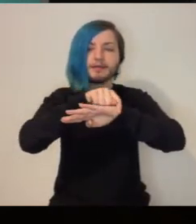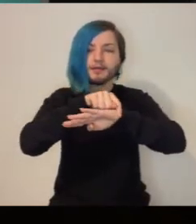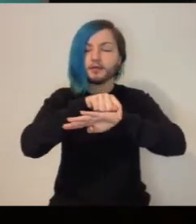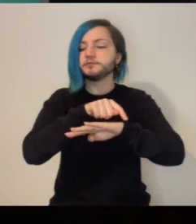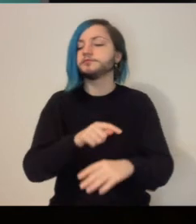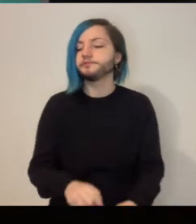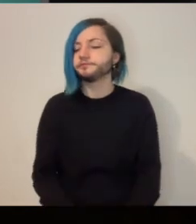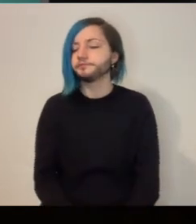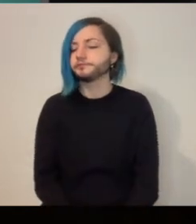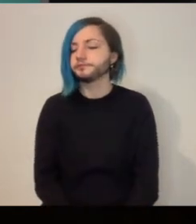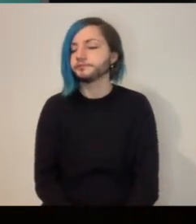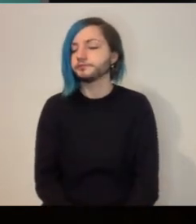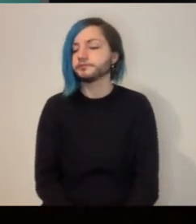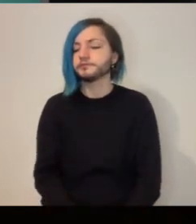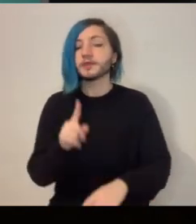bit dark.